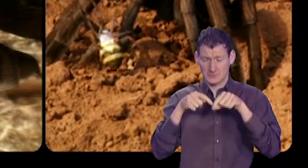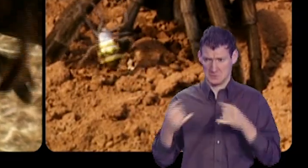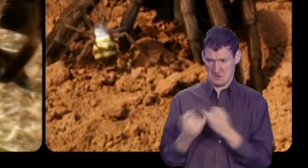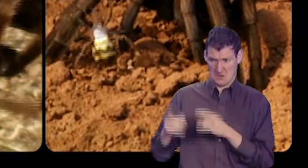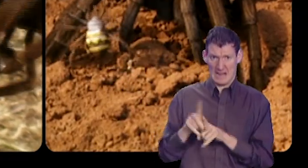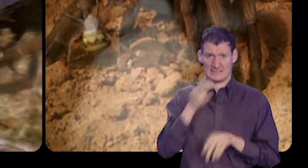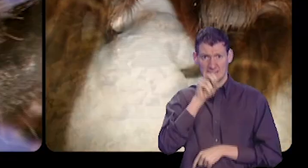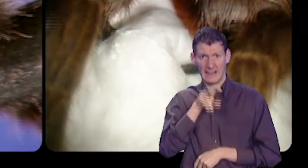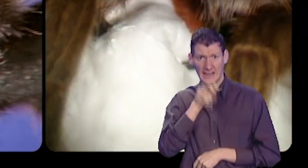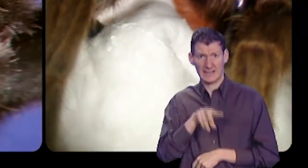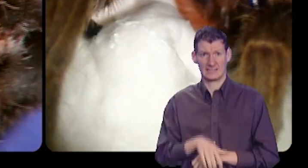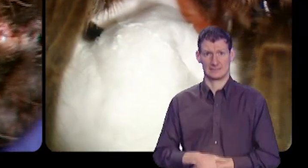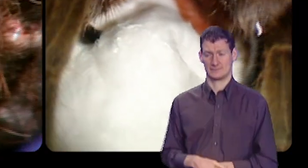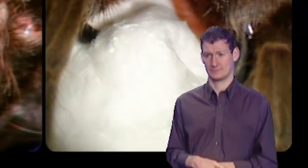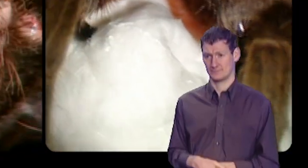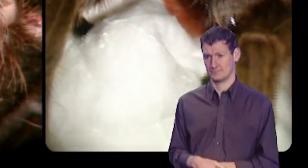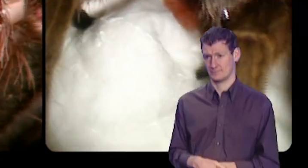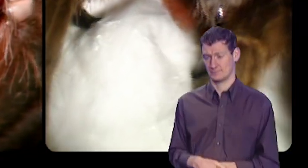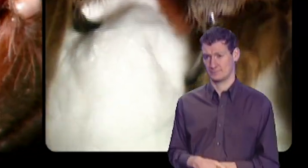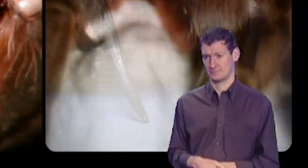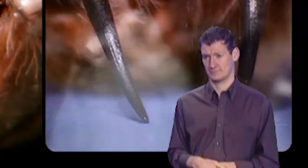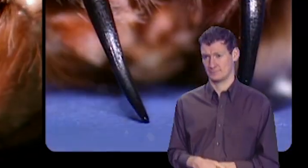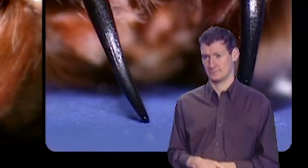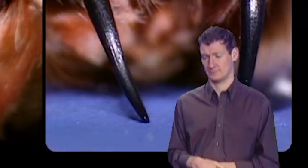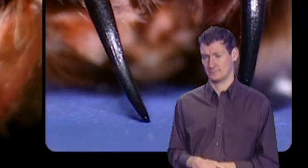to rival many snakes.